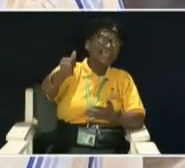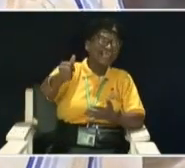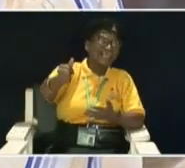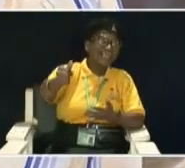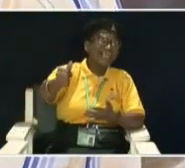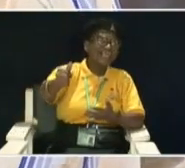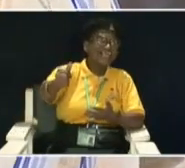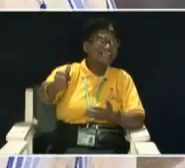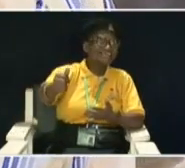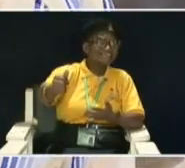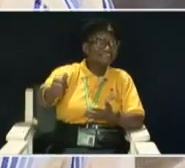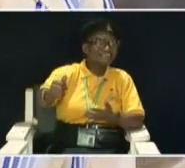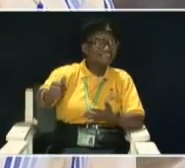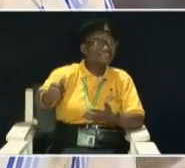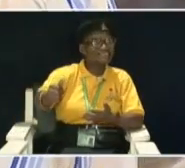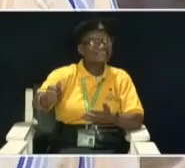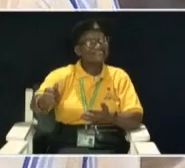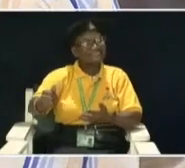Amen.